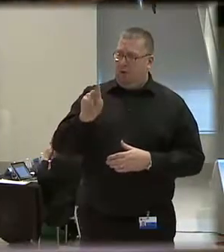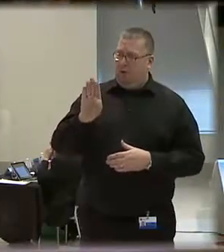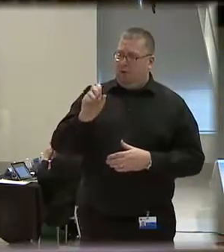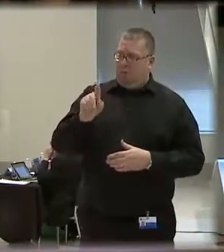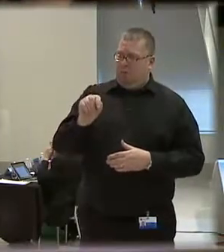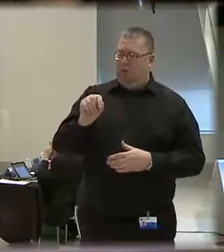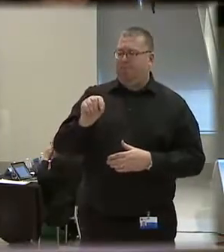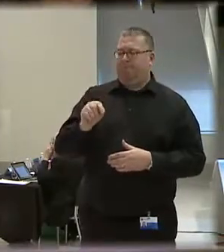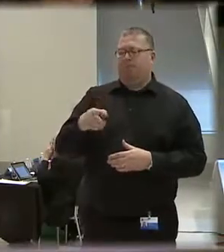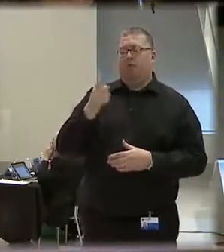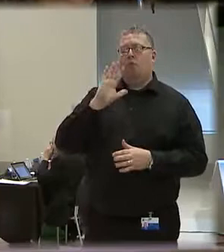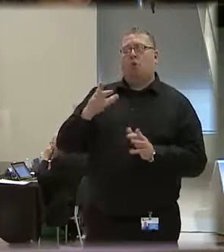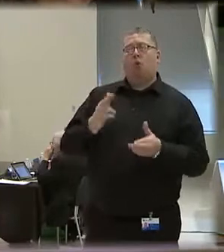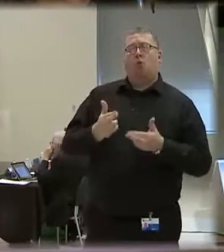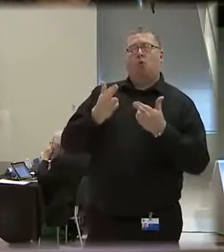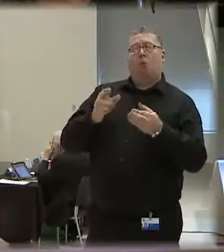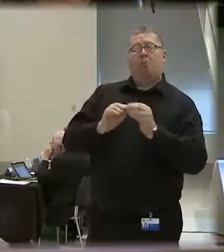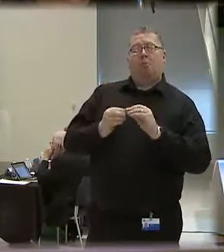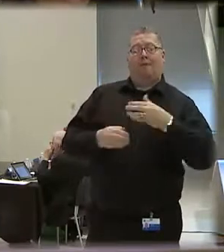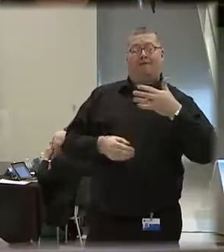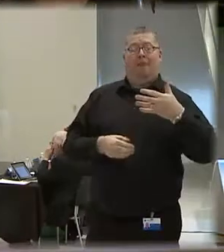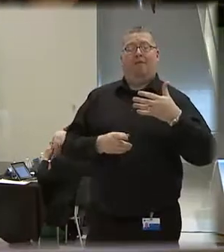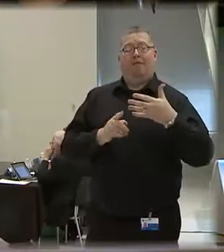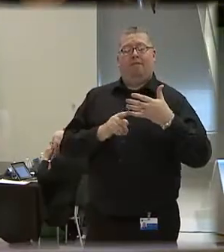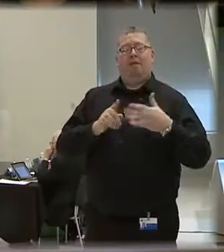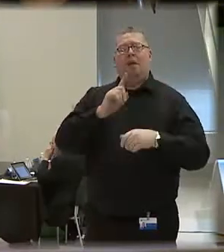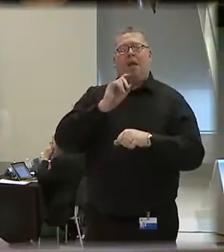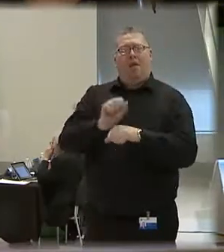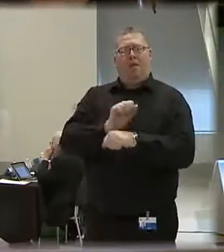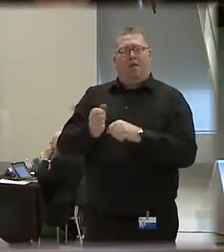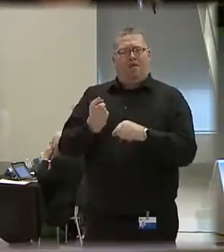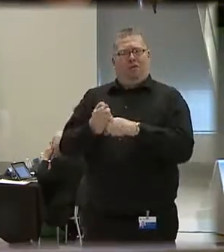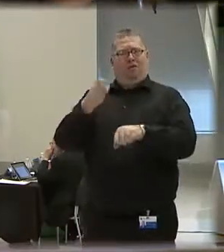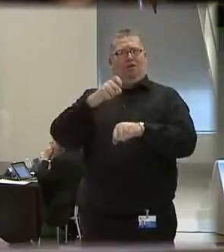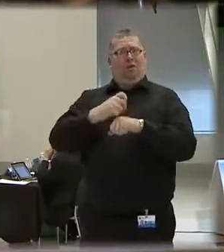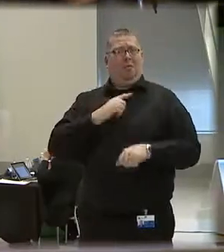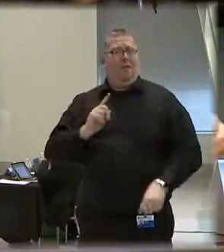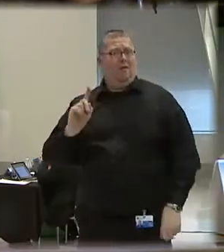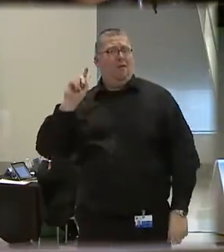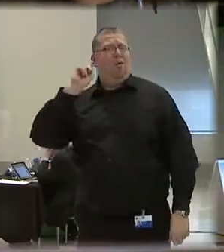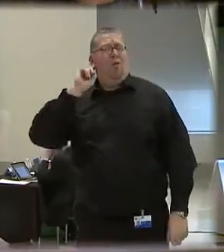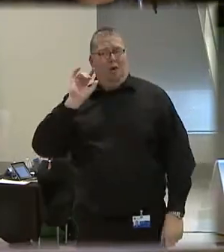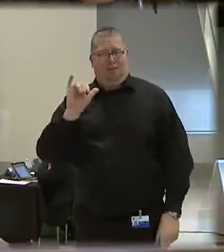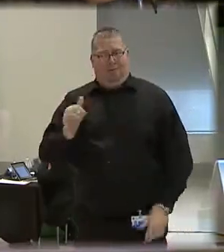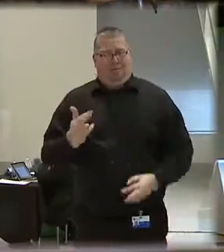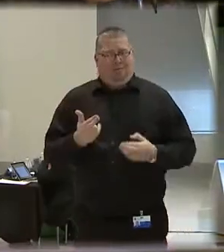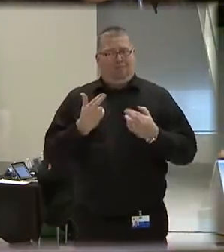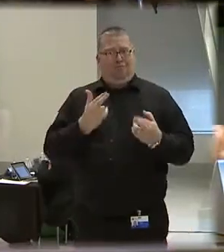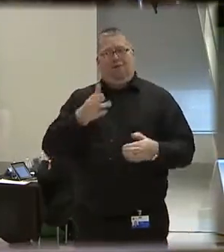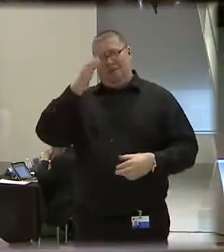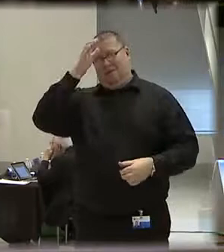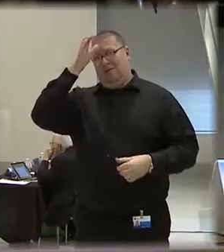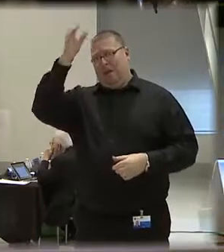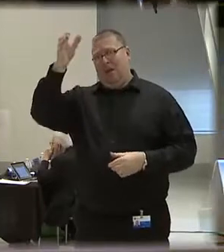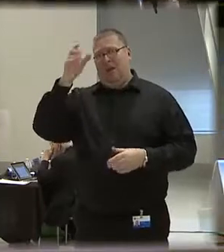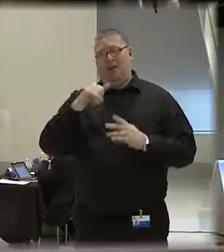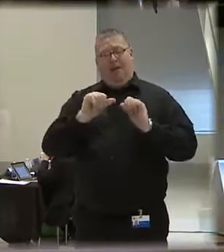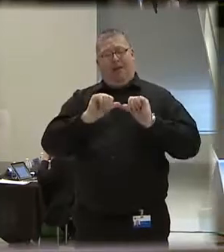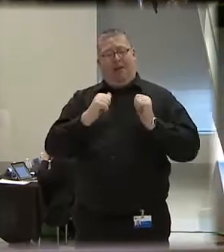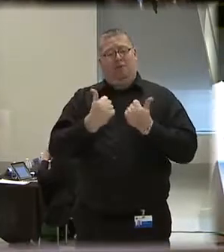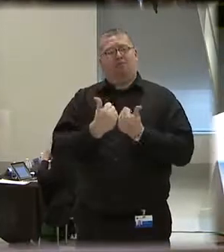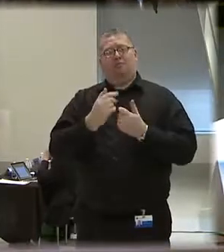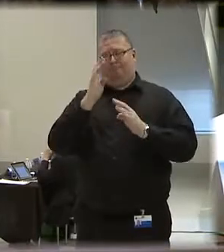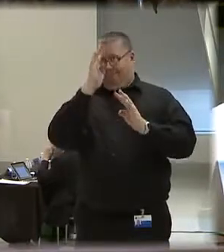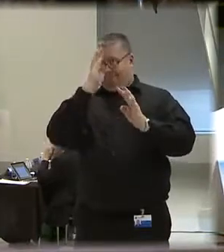So for recommendation 5, it was actually the first time that I have heard of this idea of agencies